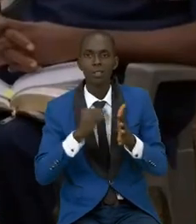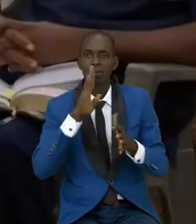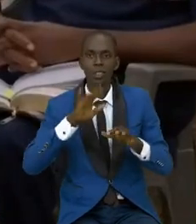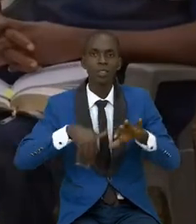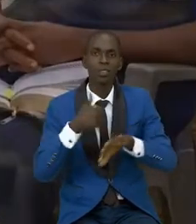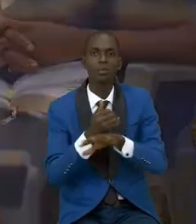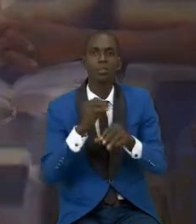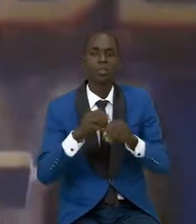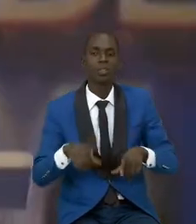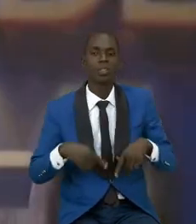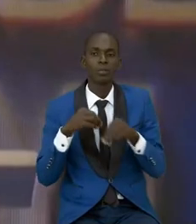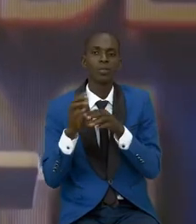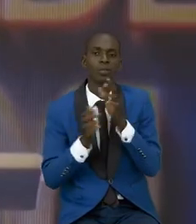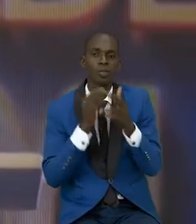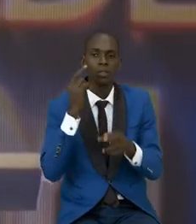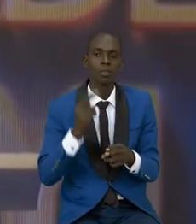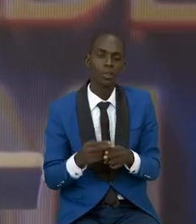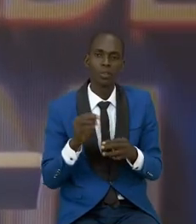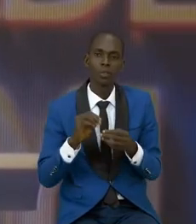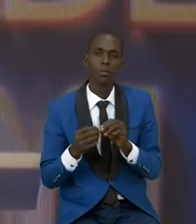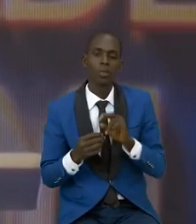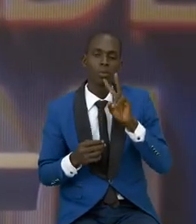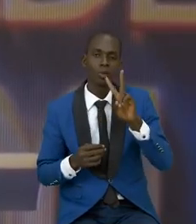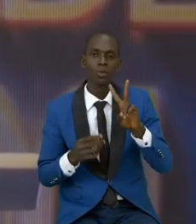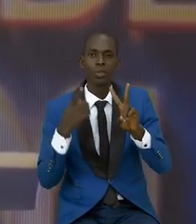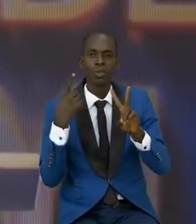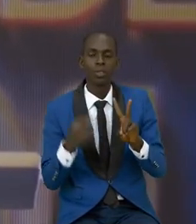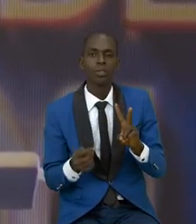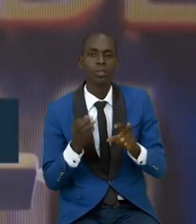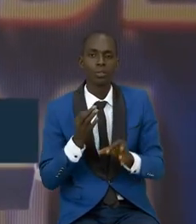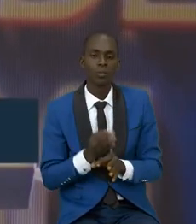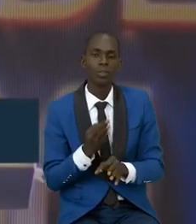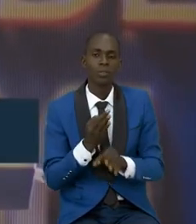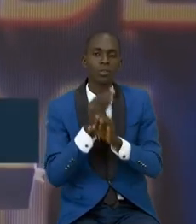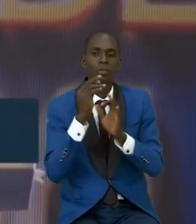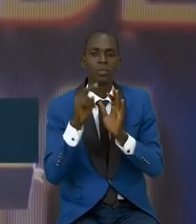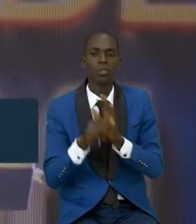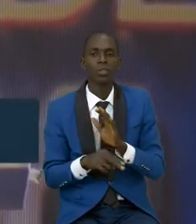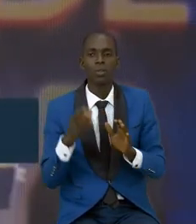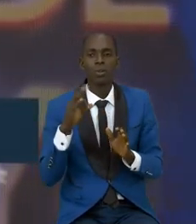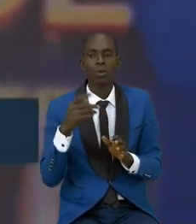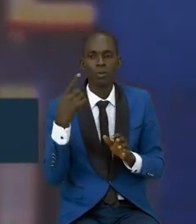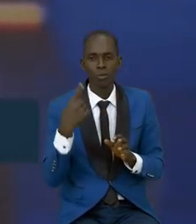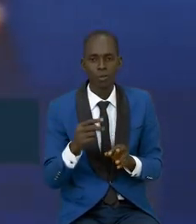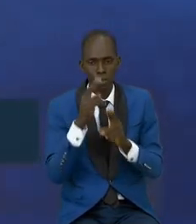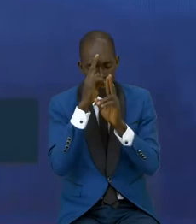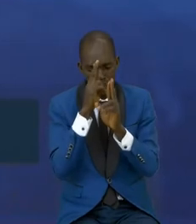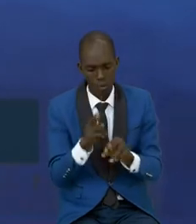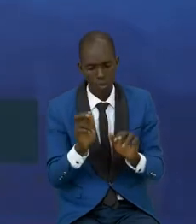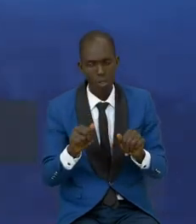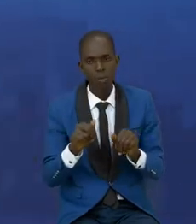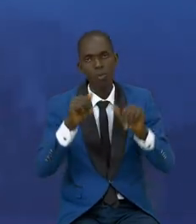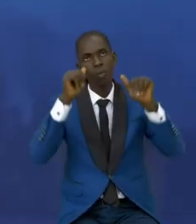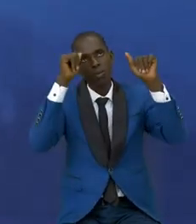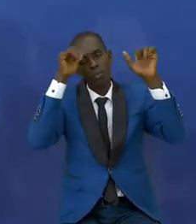the faithfulness of the honorable father. Faithfulness. First Corinthians